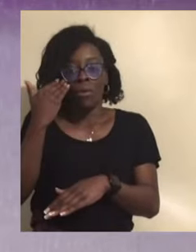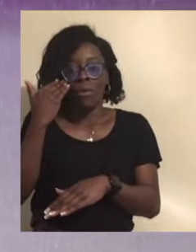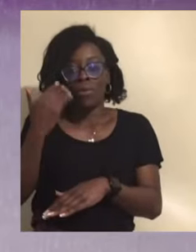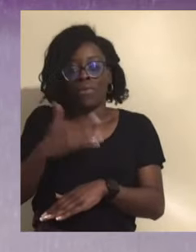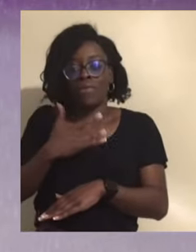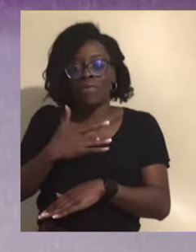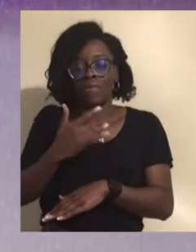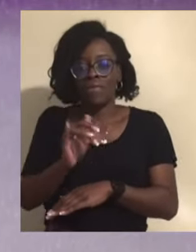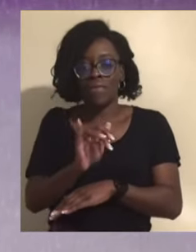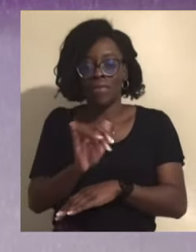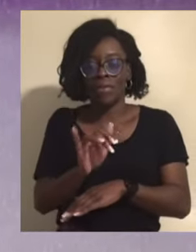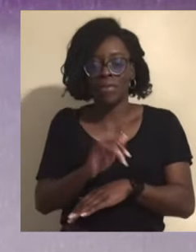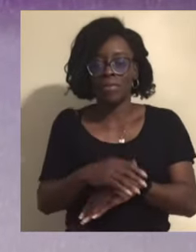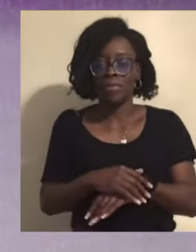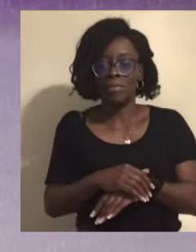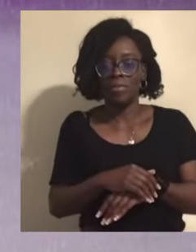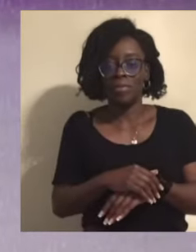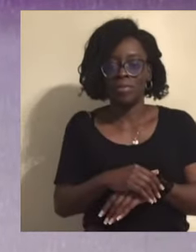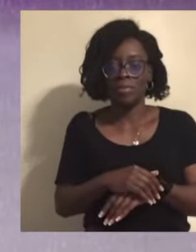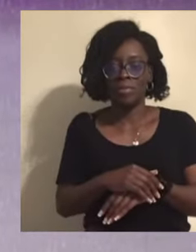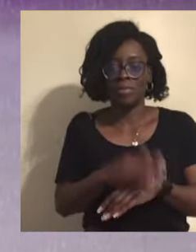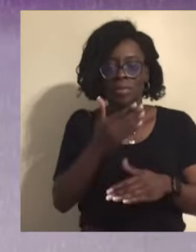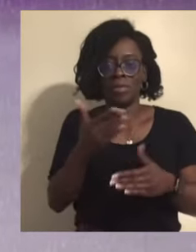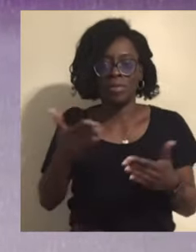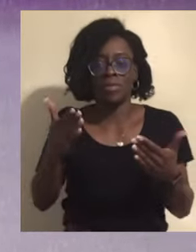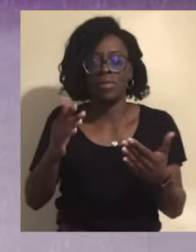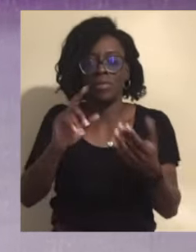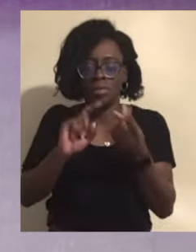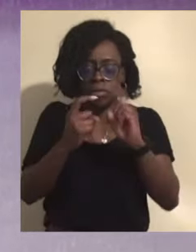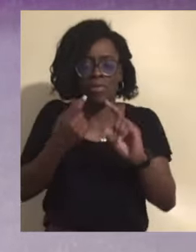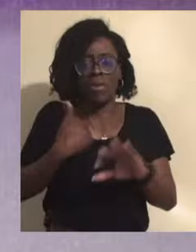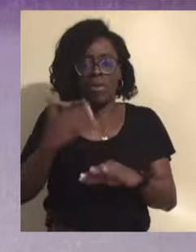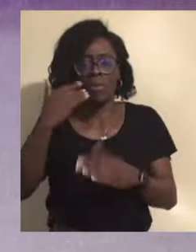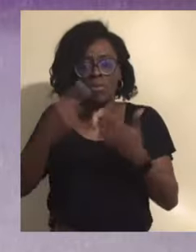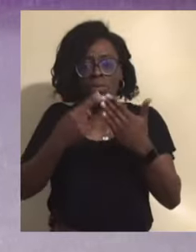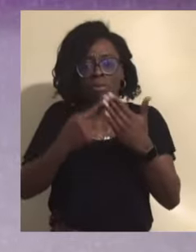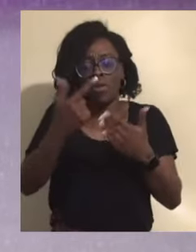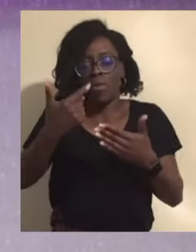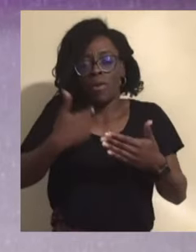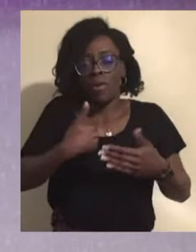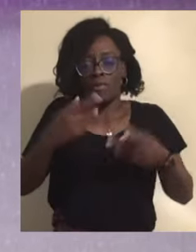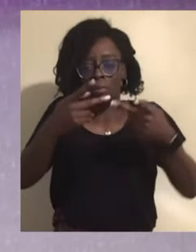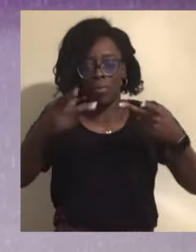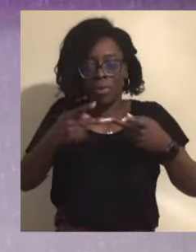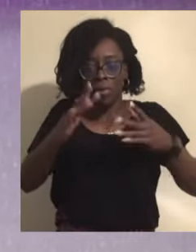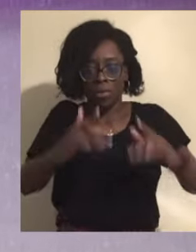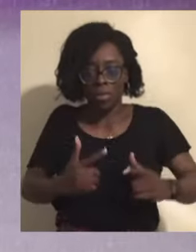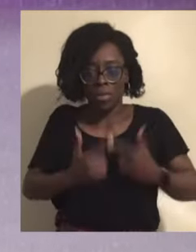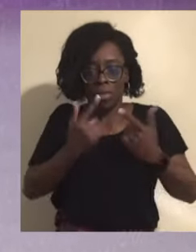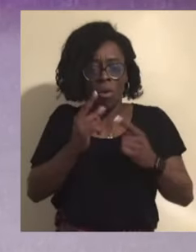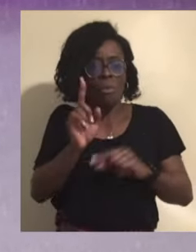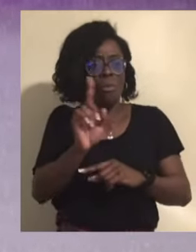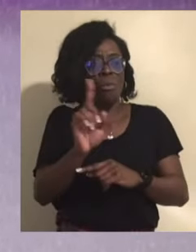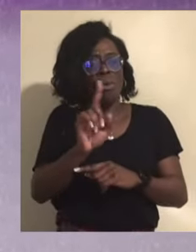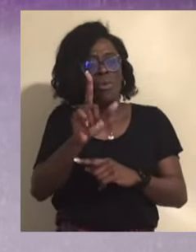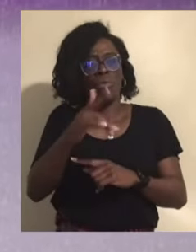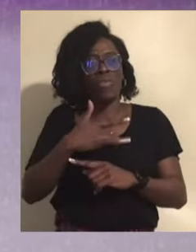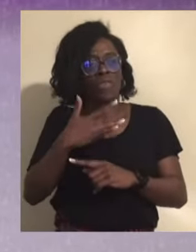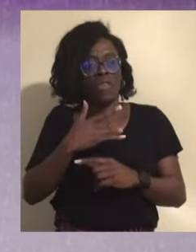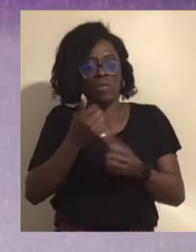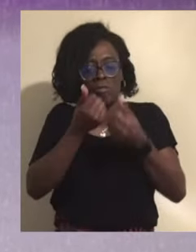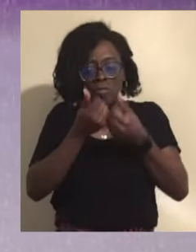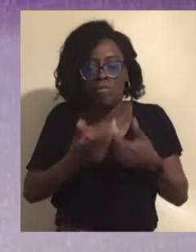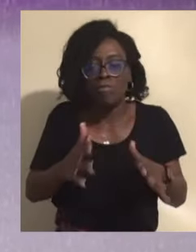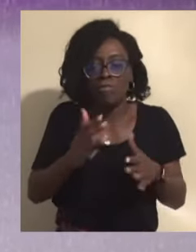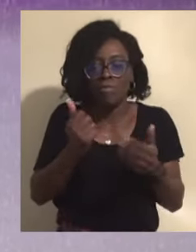you might be in a place where it seems you've lost everything that you hold dear. I know know that you may be in a place